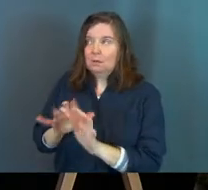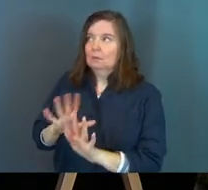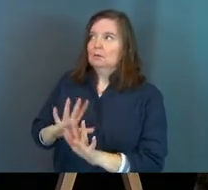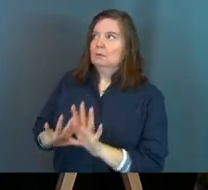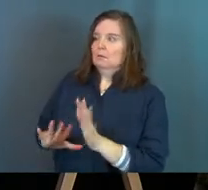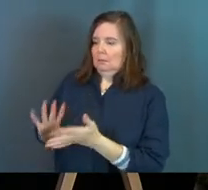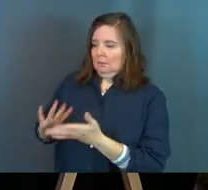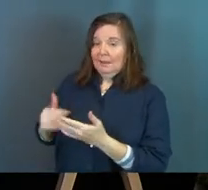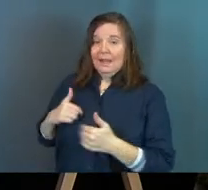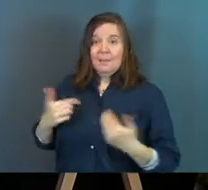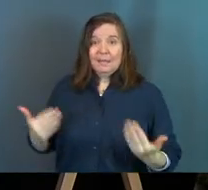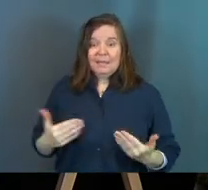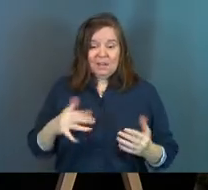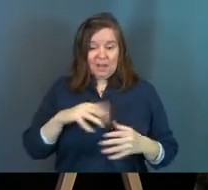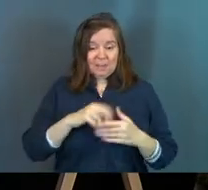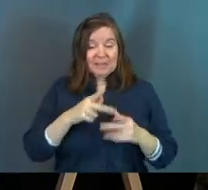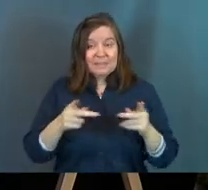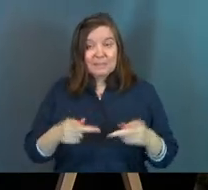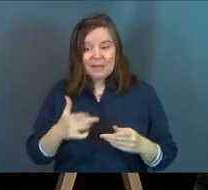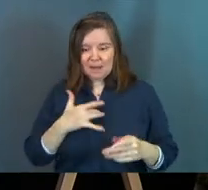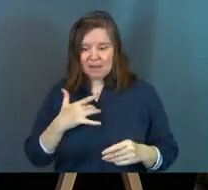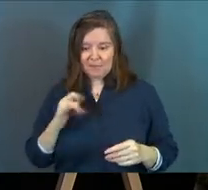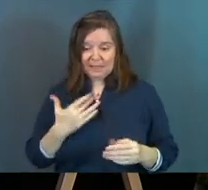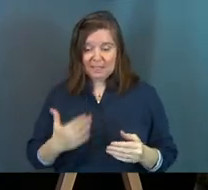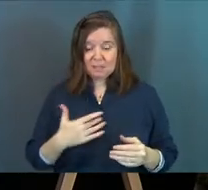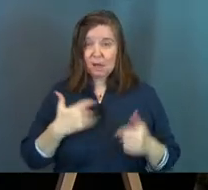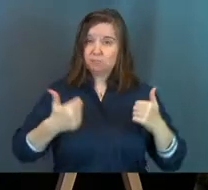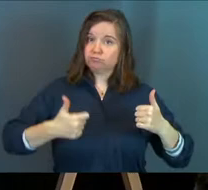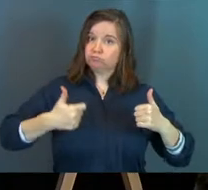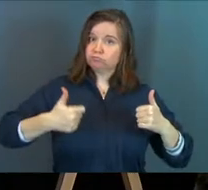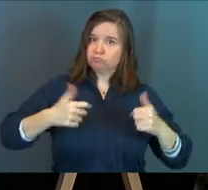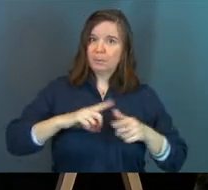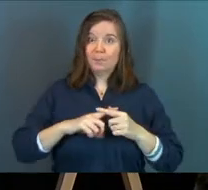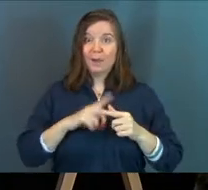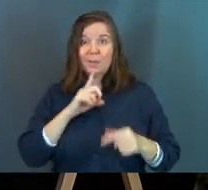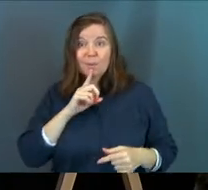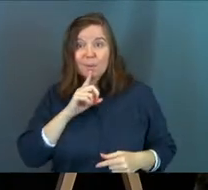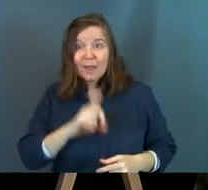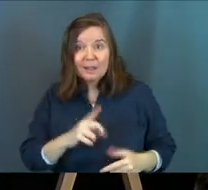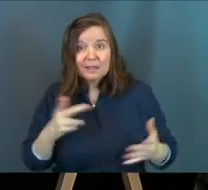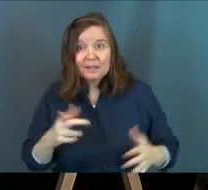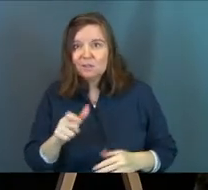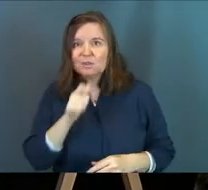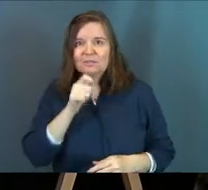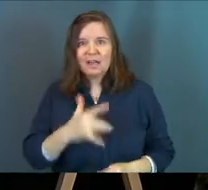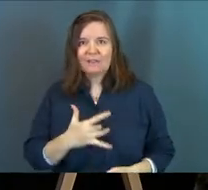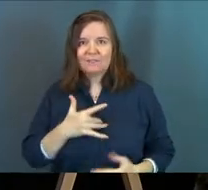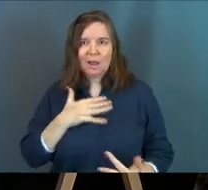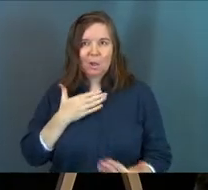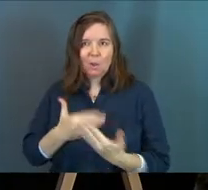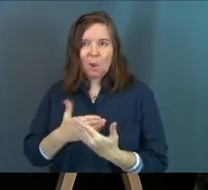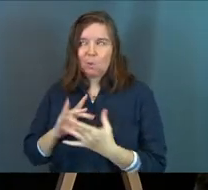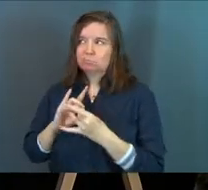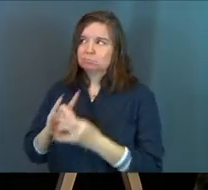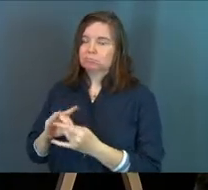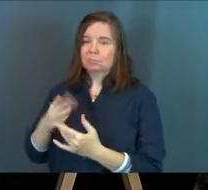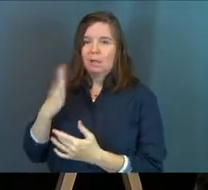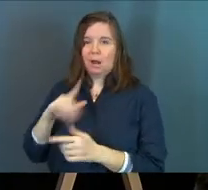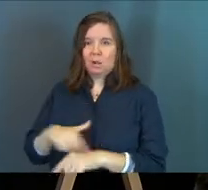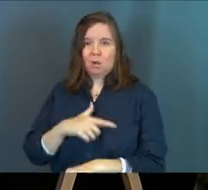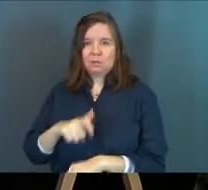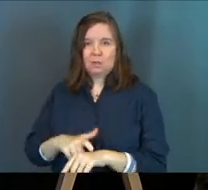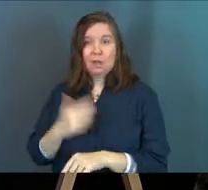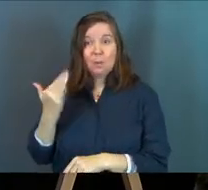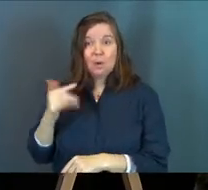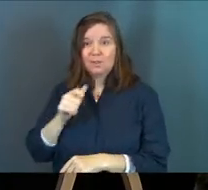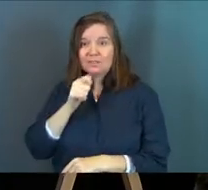Right? Like, I've been here, I've been in this place, and I feel like things are pretty good. But the reality is, you've not felt close to God in a long time. And the